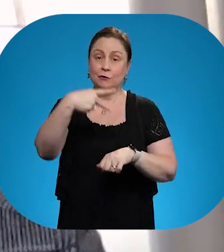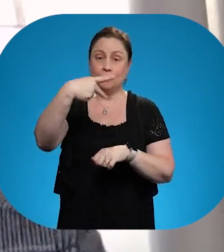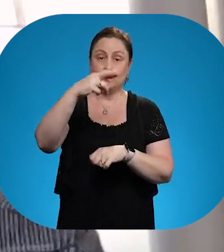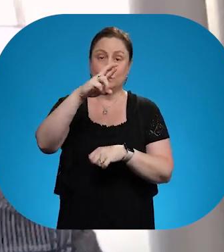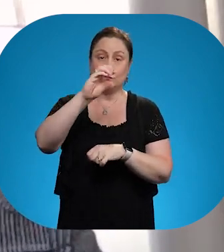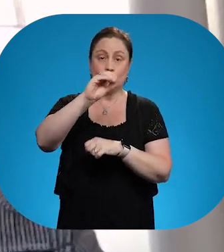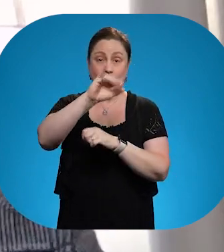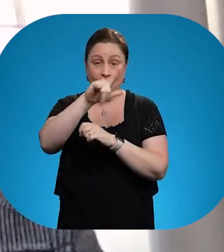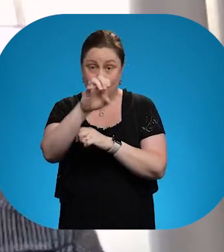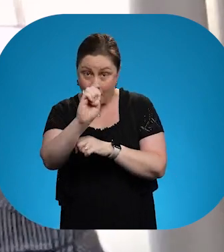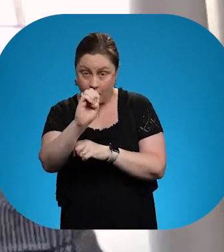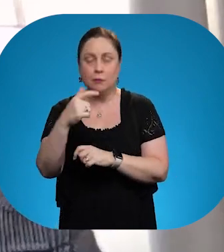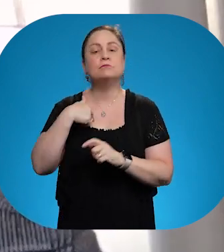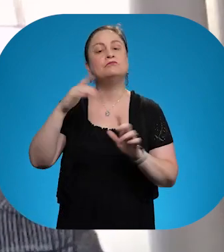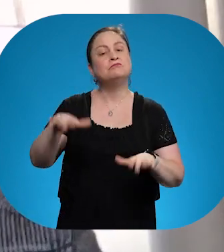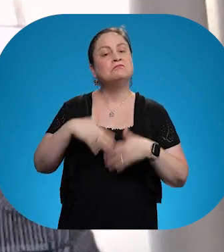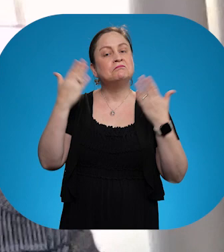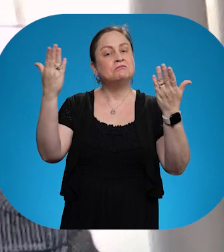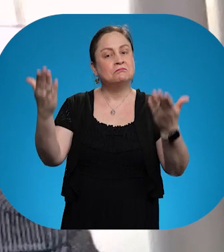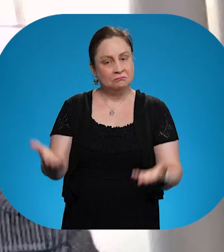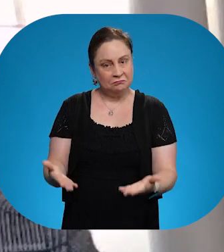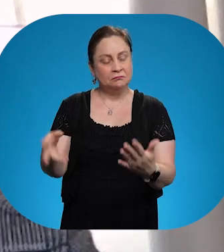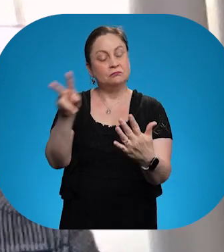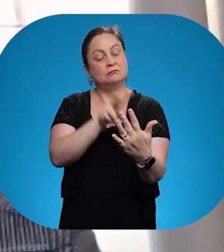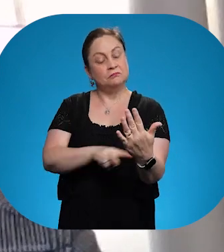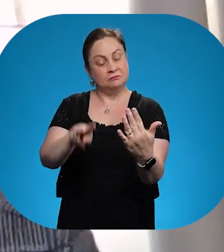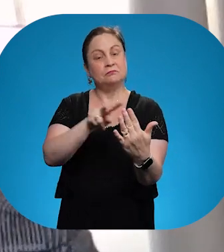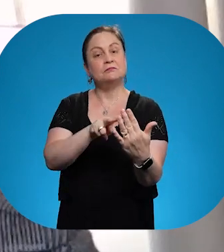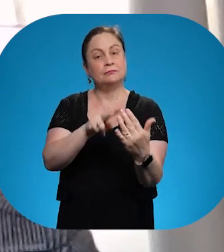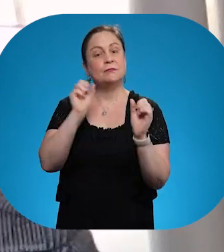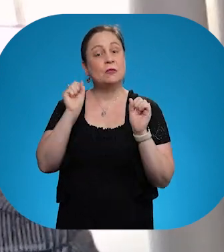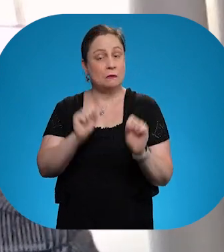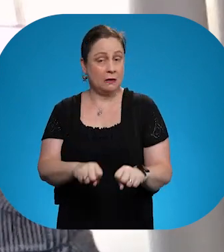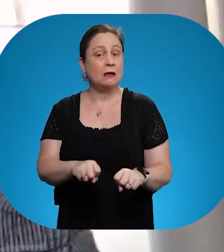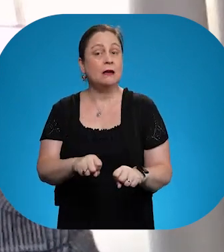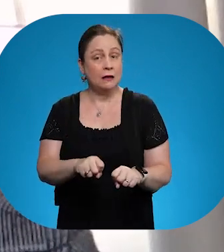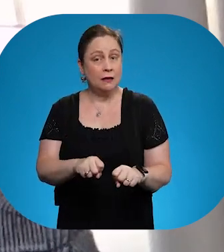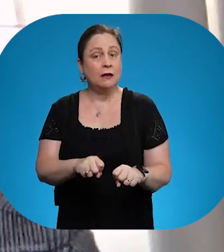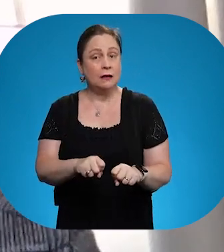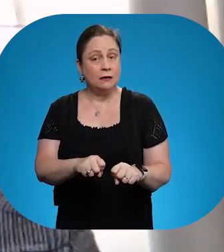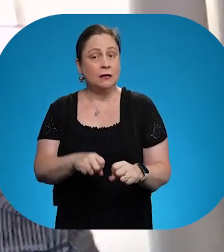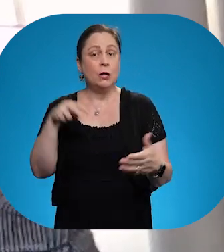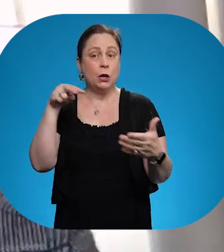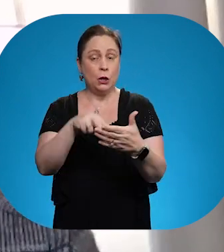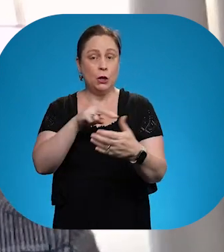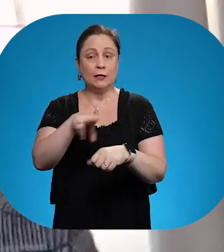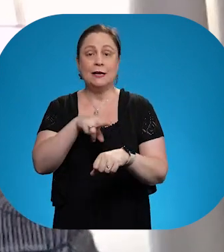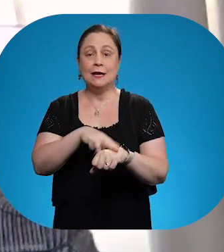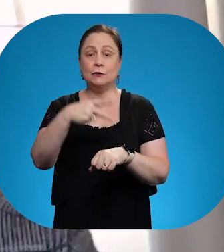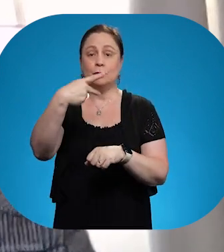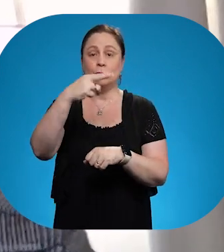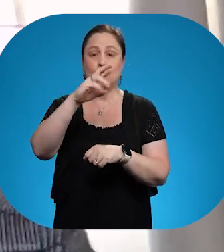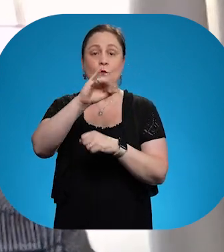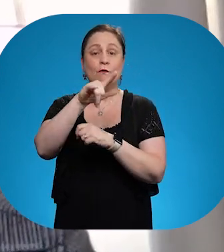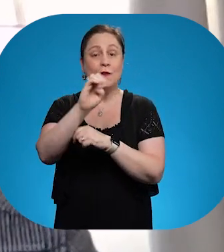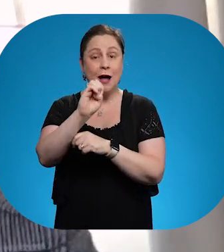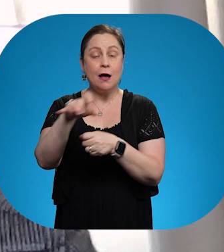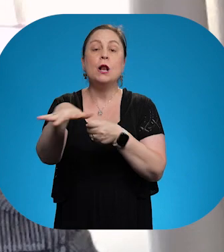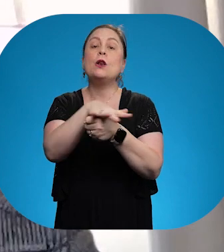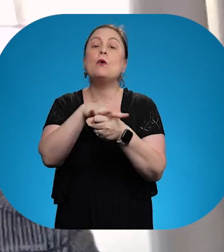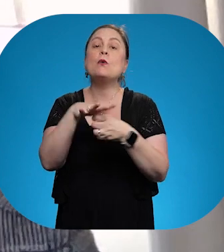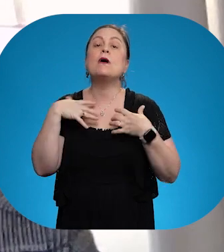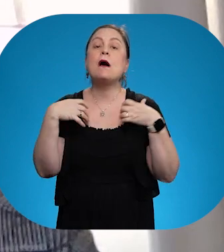National Profile. We recommend you viewing that. You can look up the national profile of local